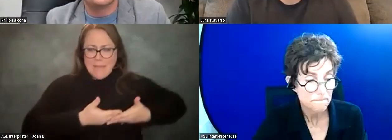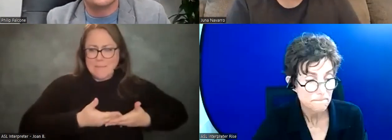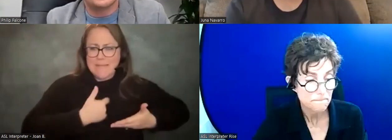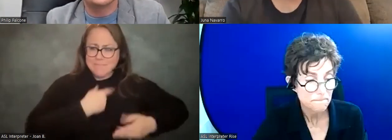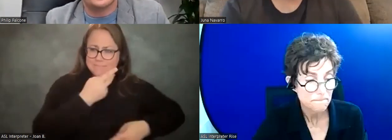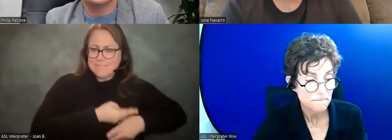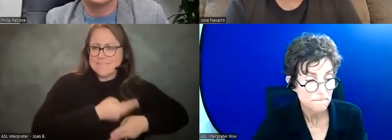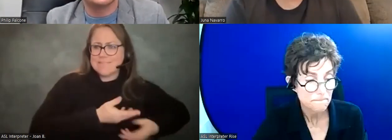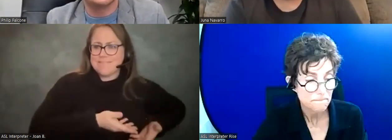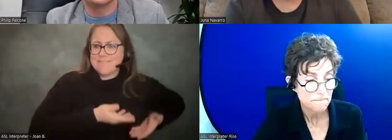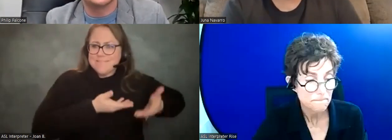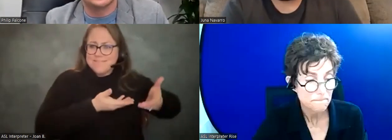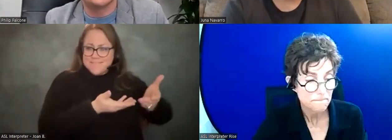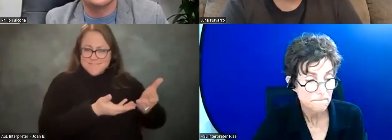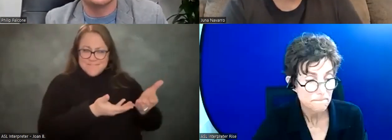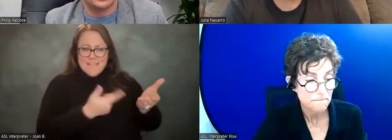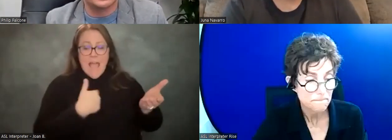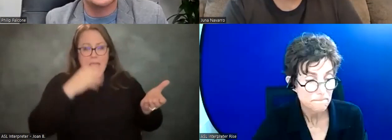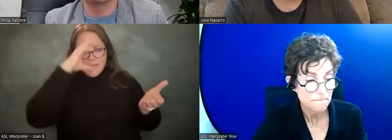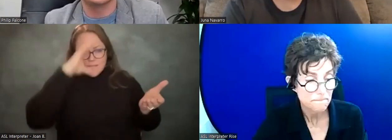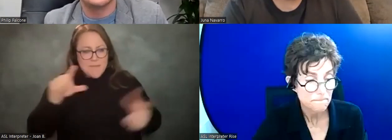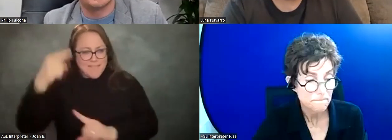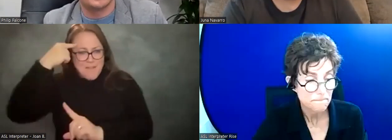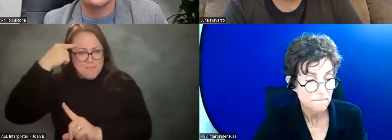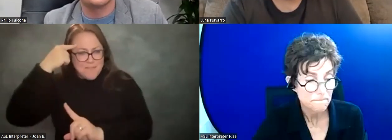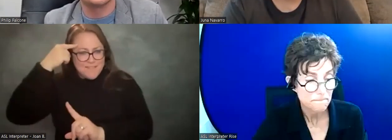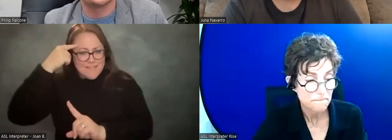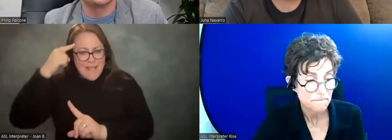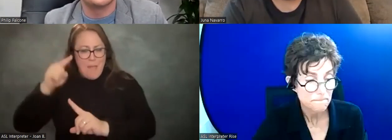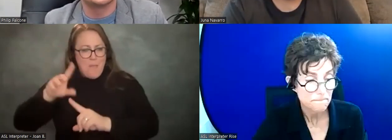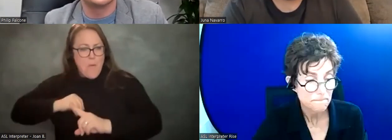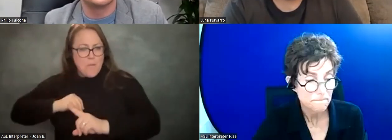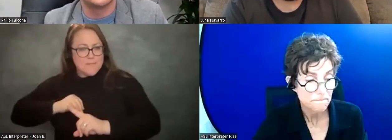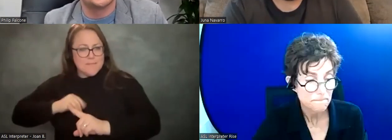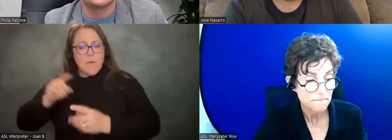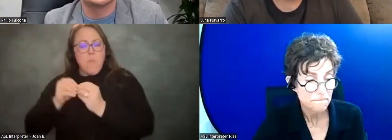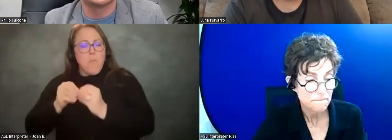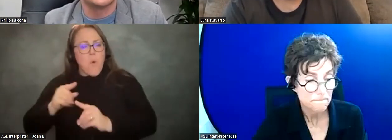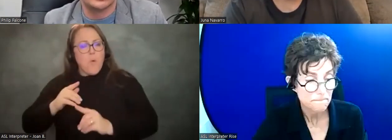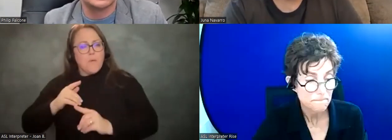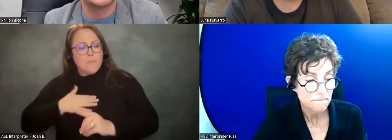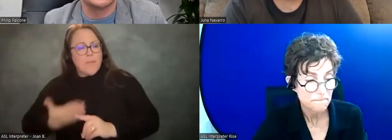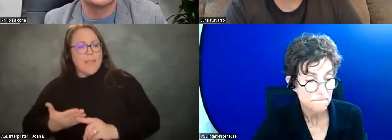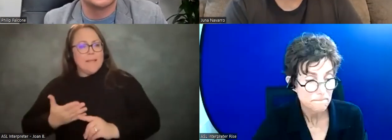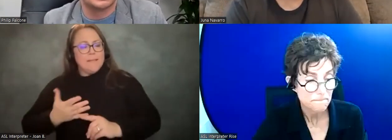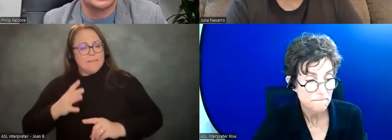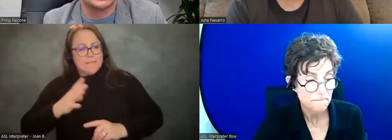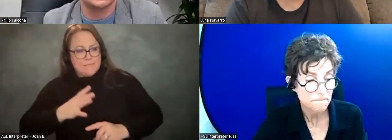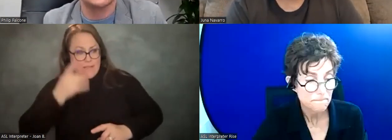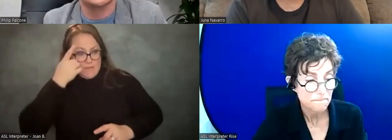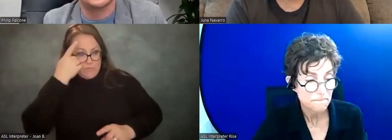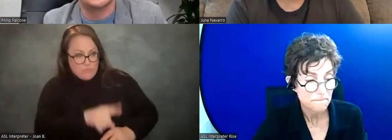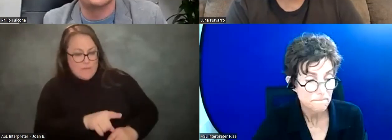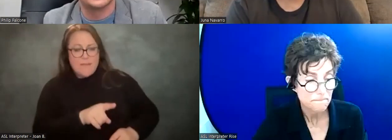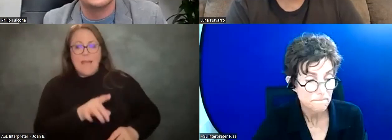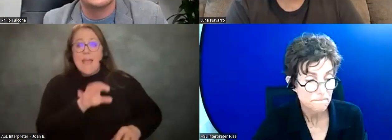so I expect the government on our end and the property owner to be more willing to compromise than the artist when it comes to